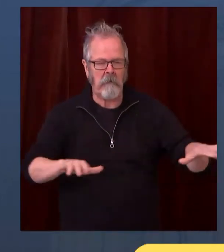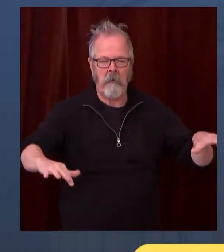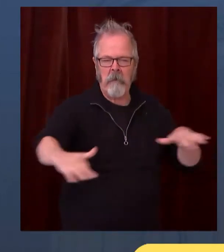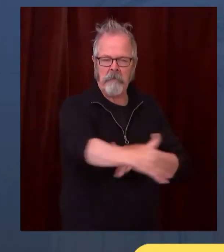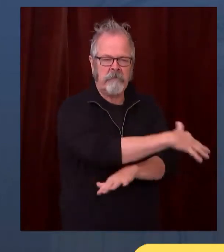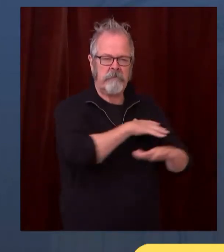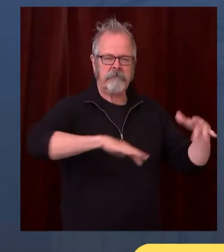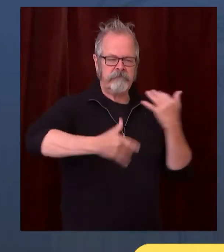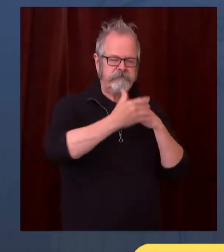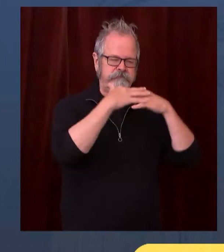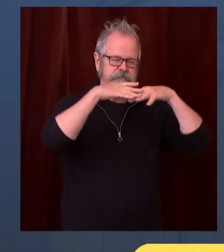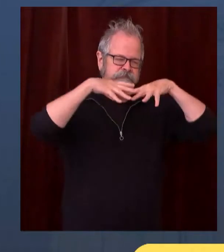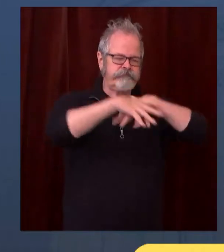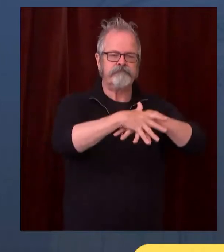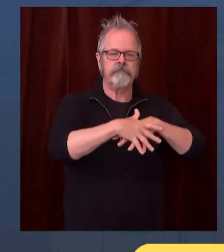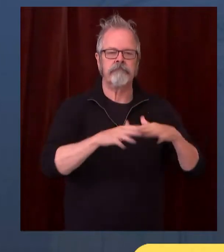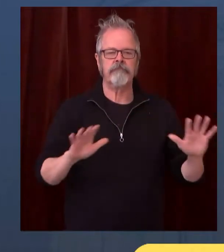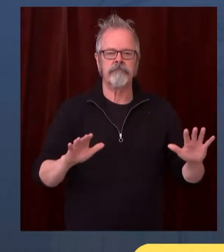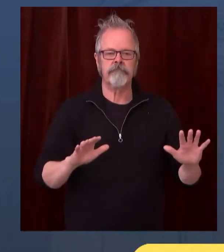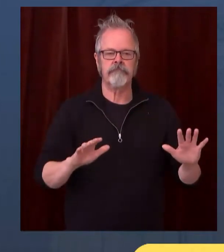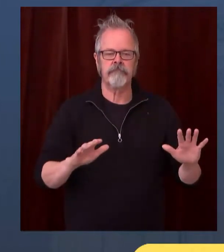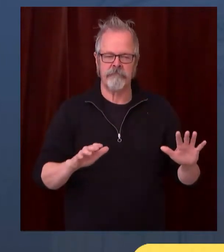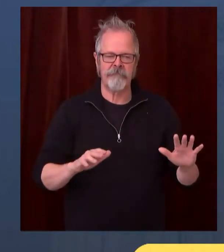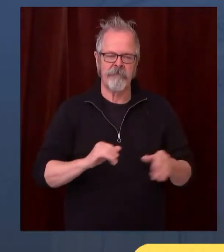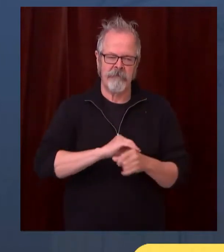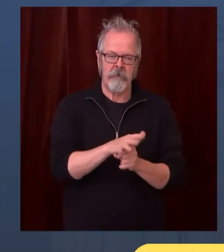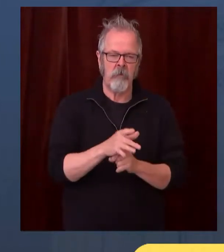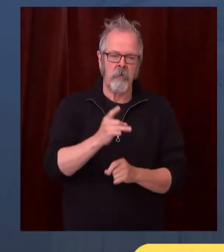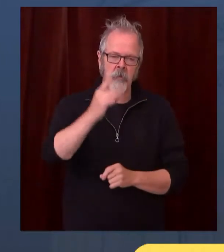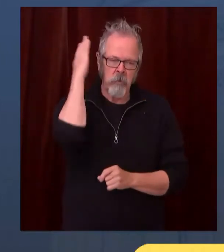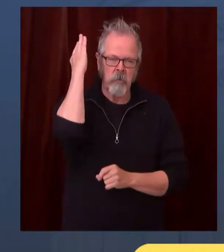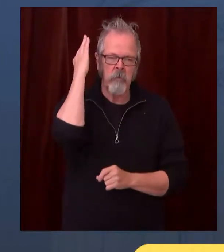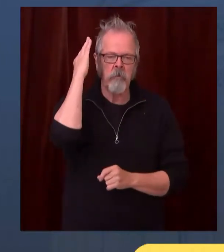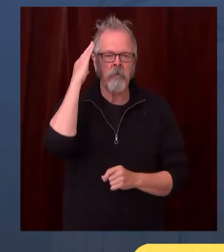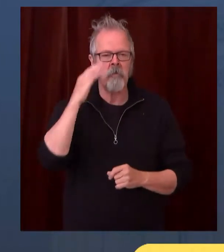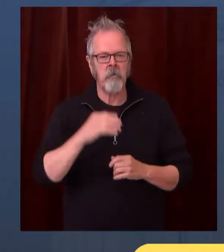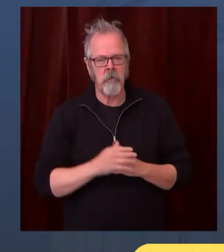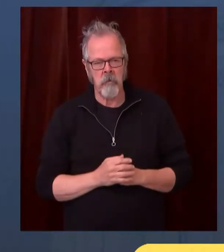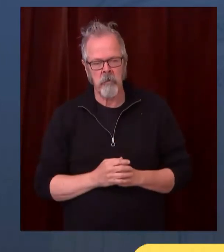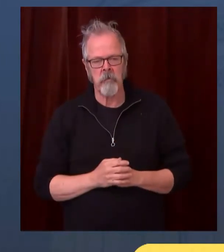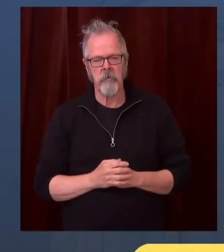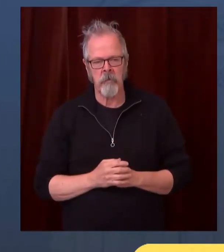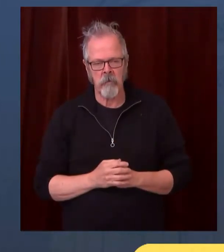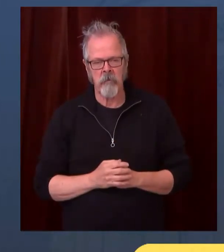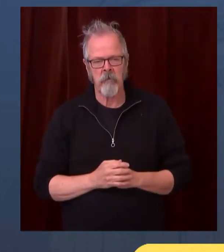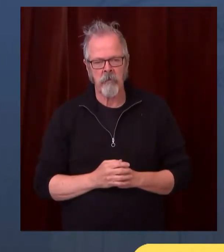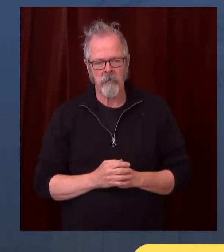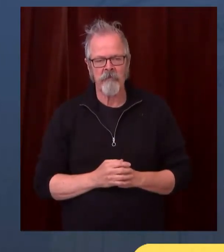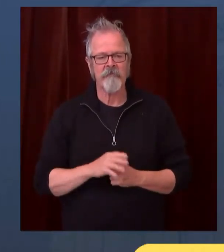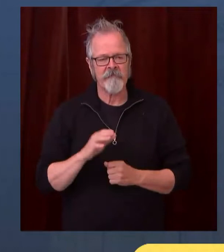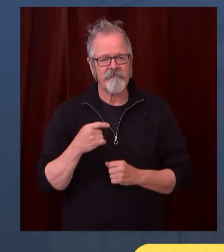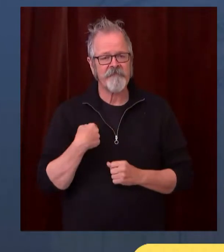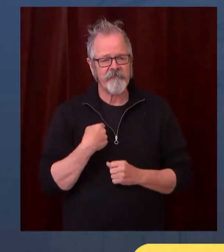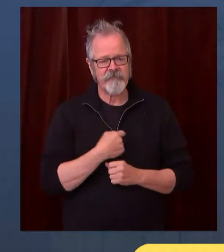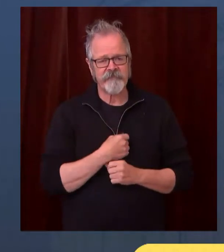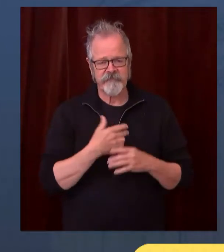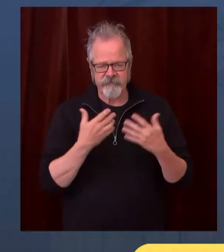of monitoring infection control. It is something we monitor and regulate and